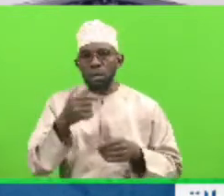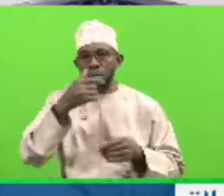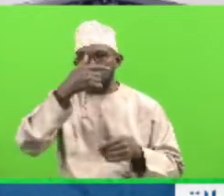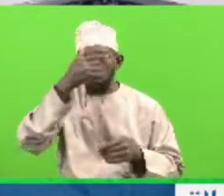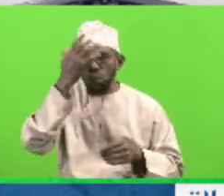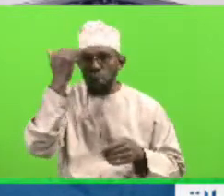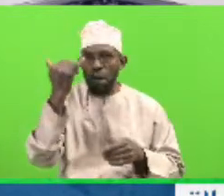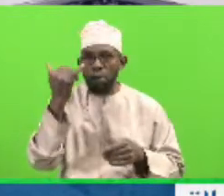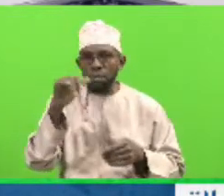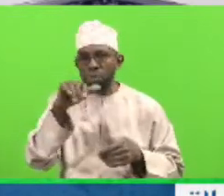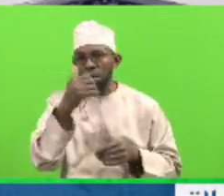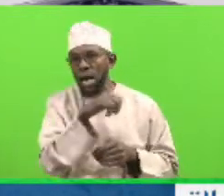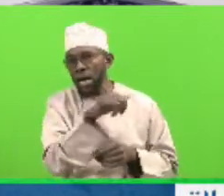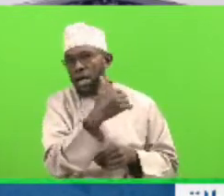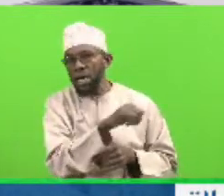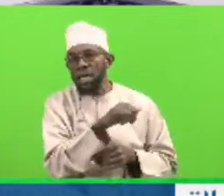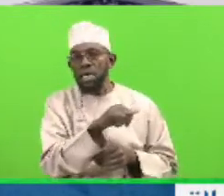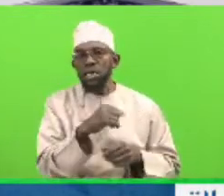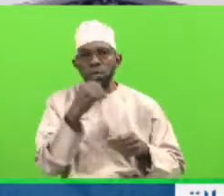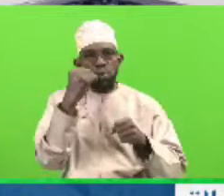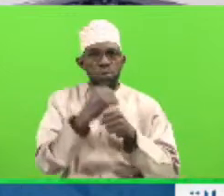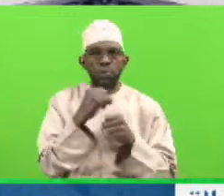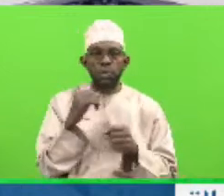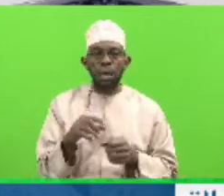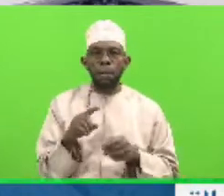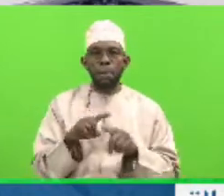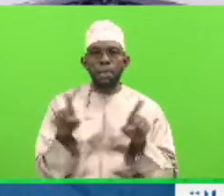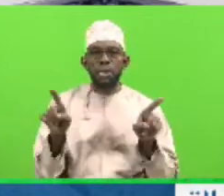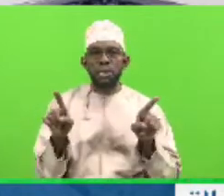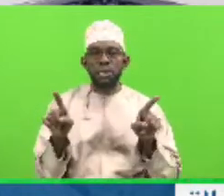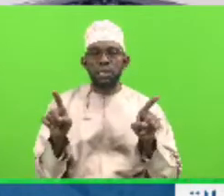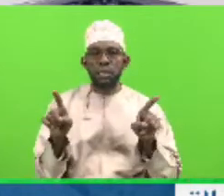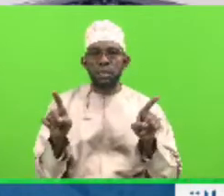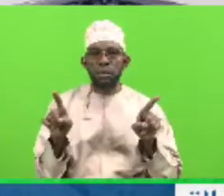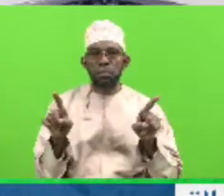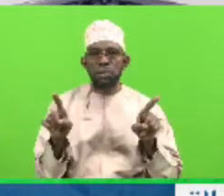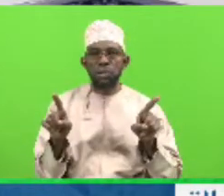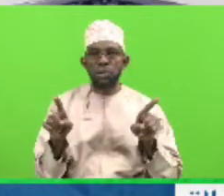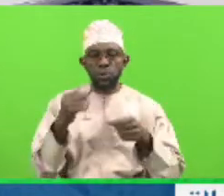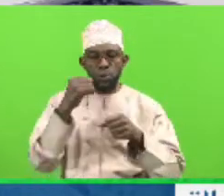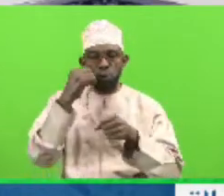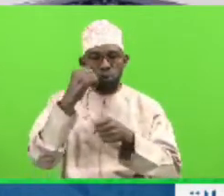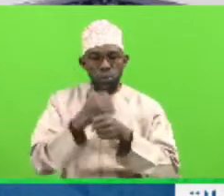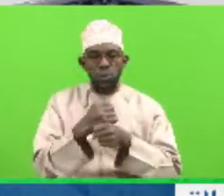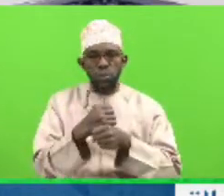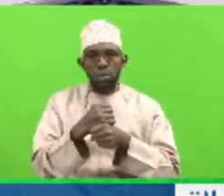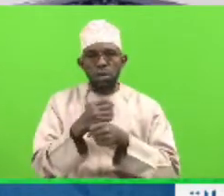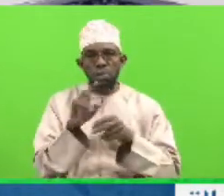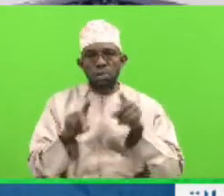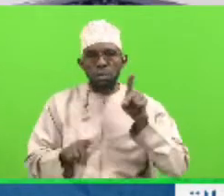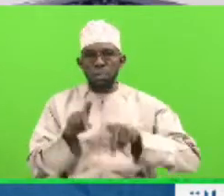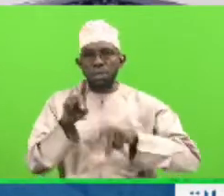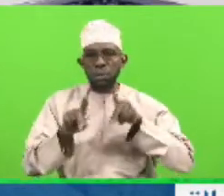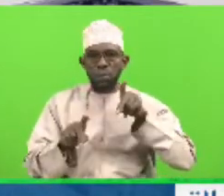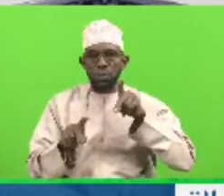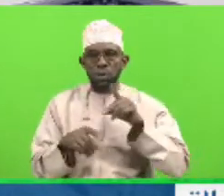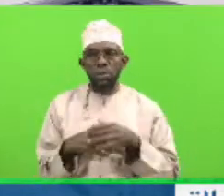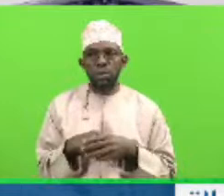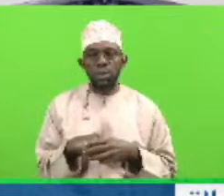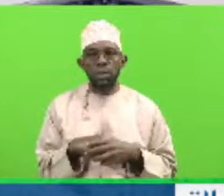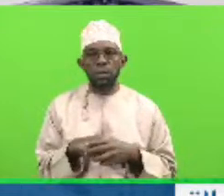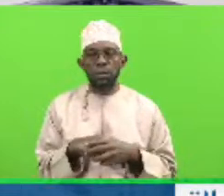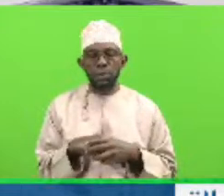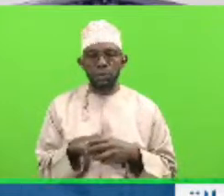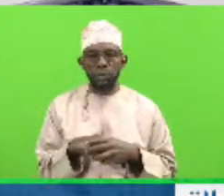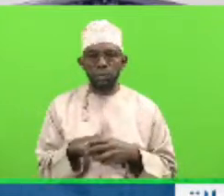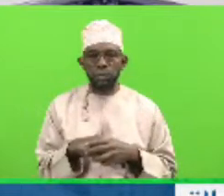because of anything of his undoing, but because of the doing of his people.